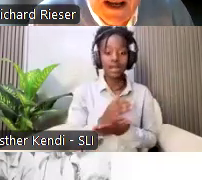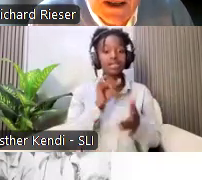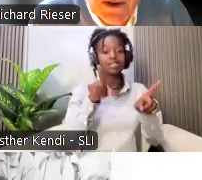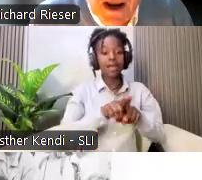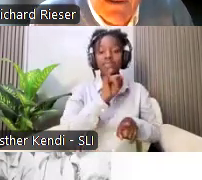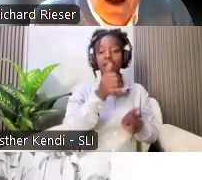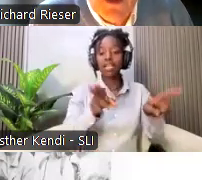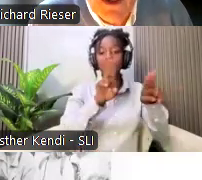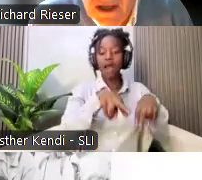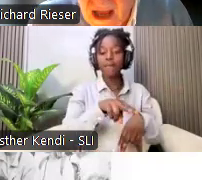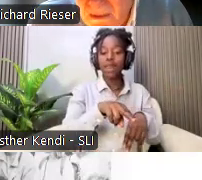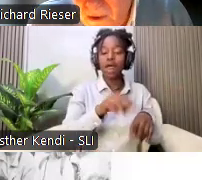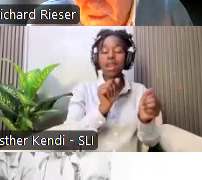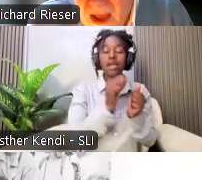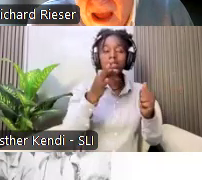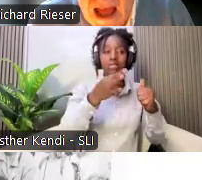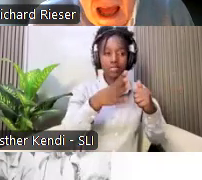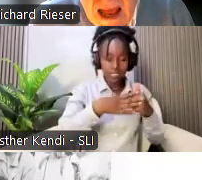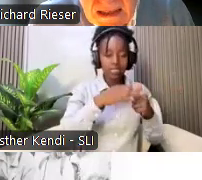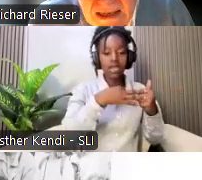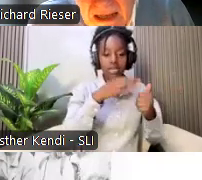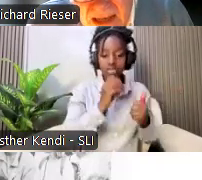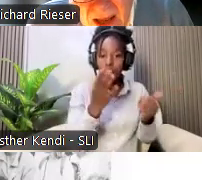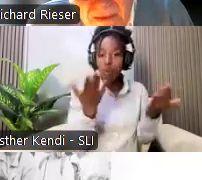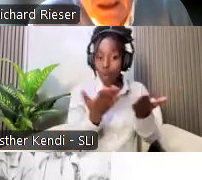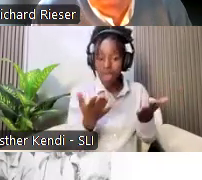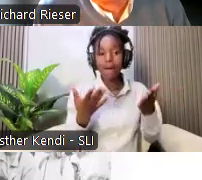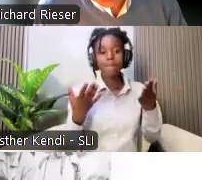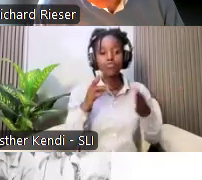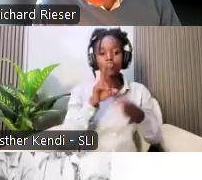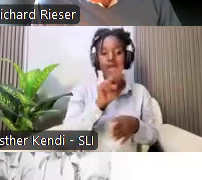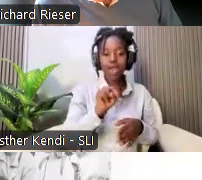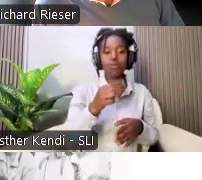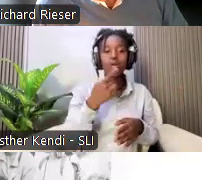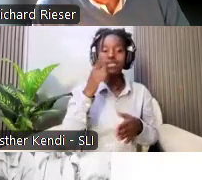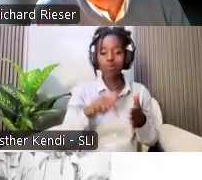the International Year of the Disabled. And next slide, please.